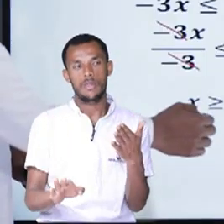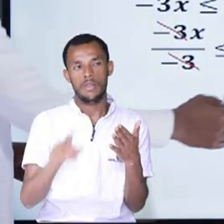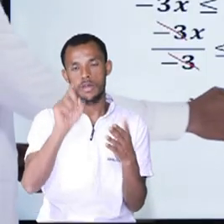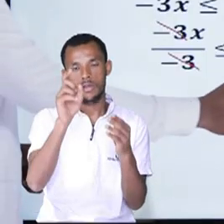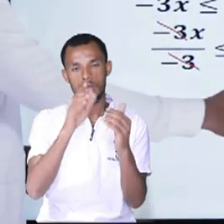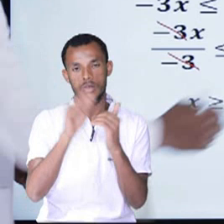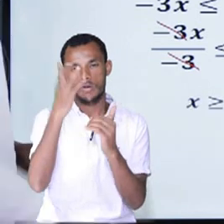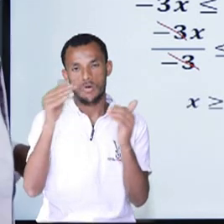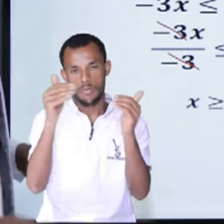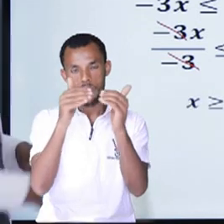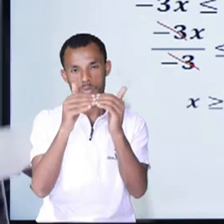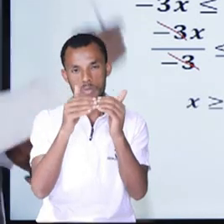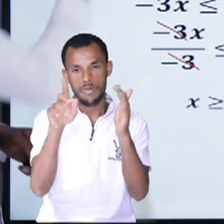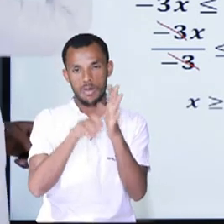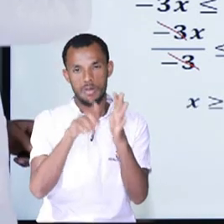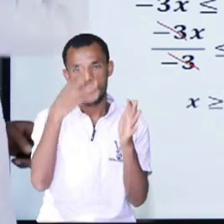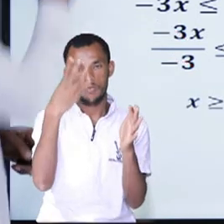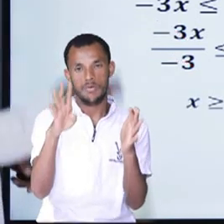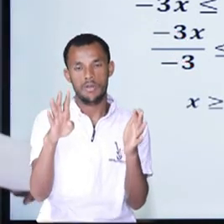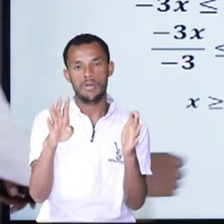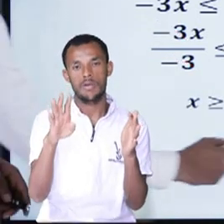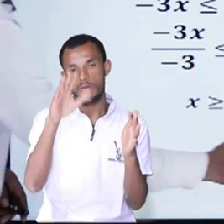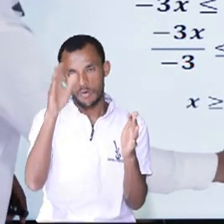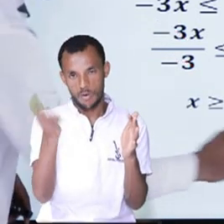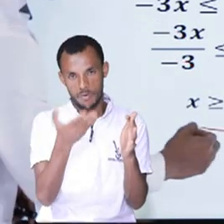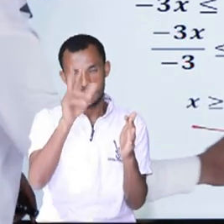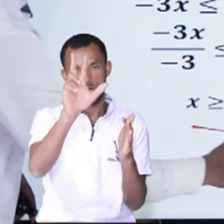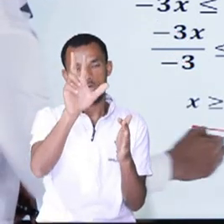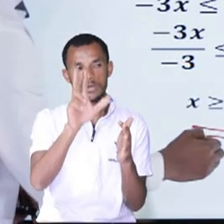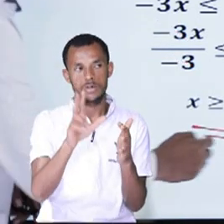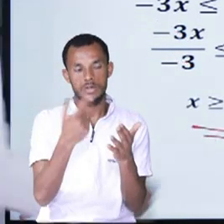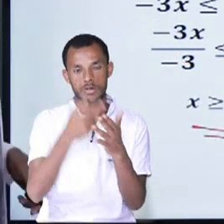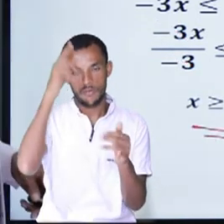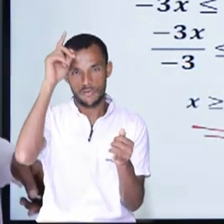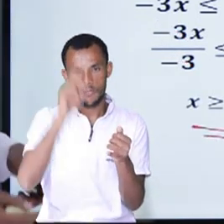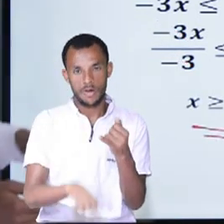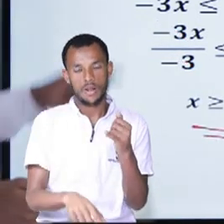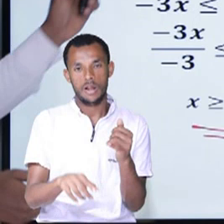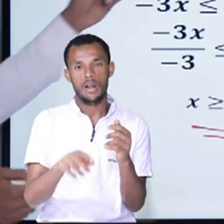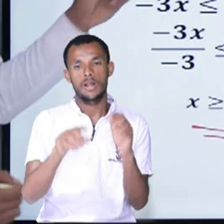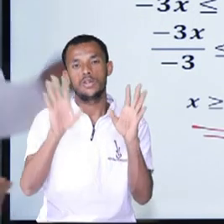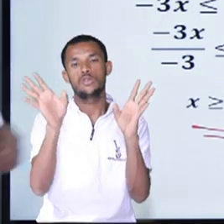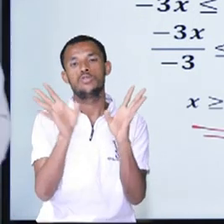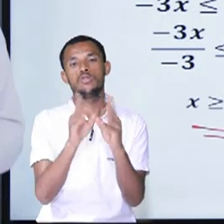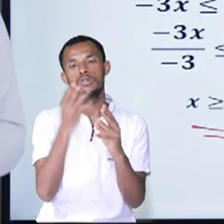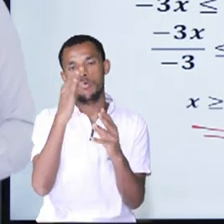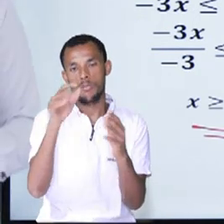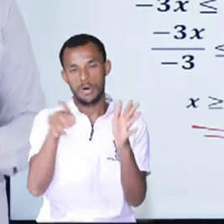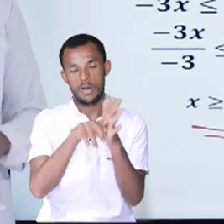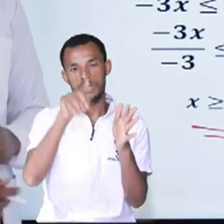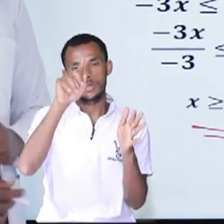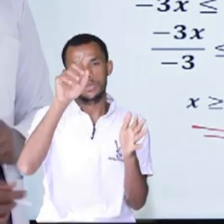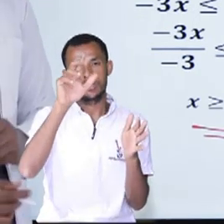x is greater than or equal to negative 14 over 3. This is the final solution of minus 3x plus